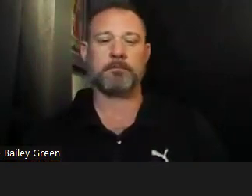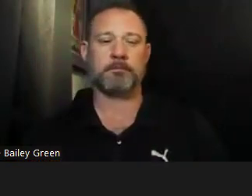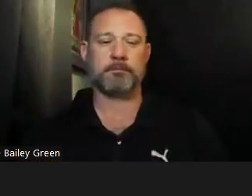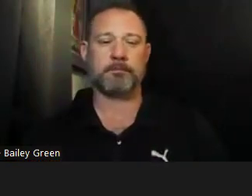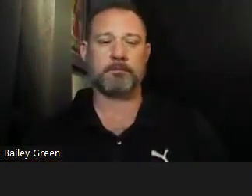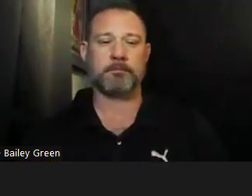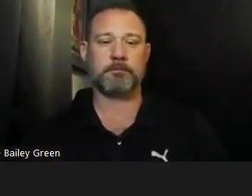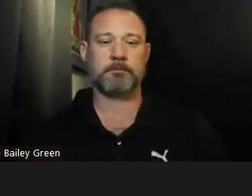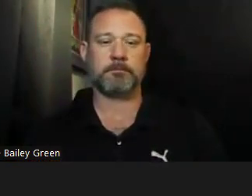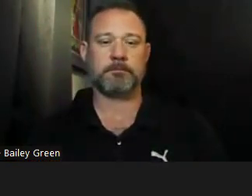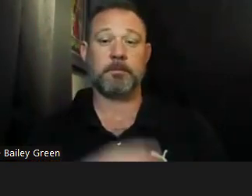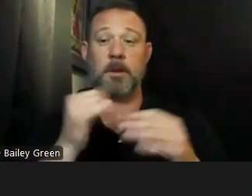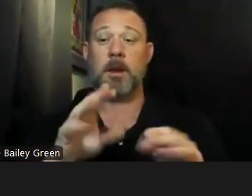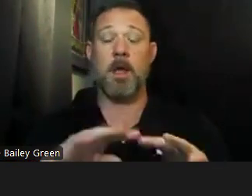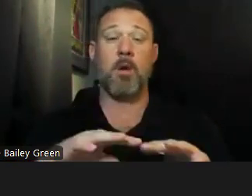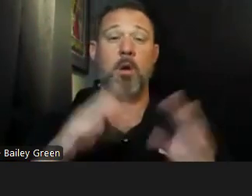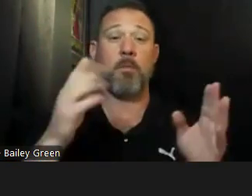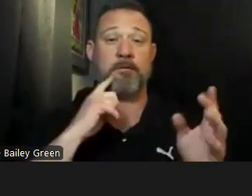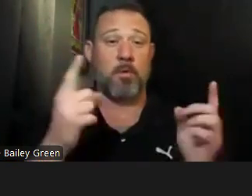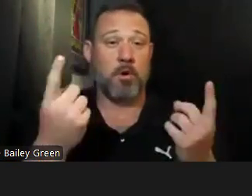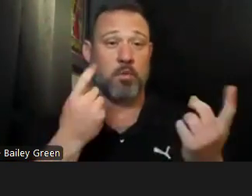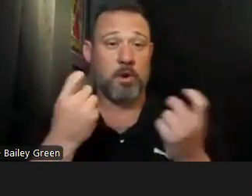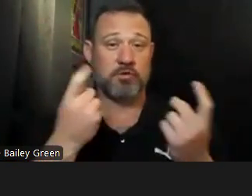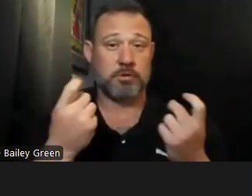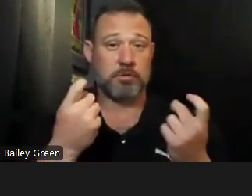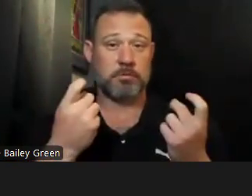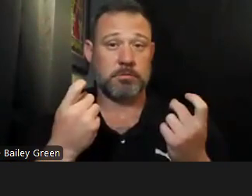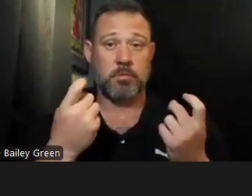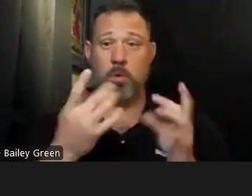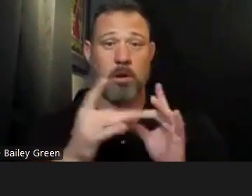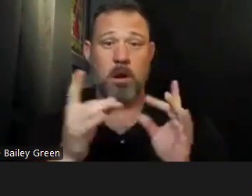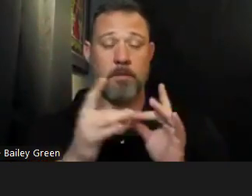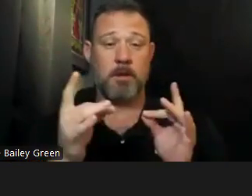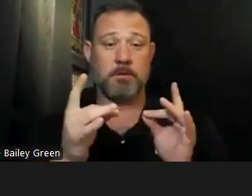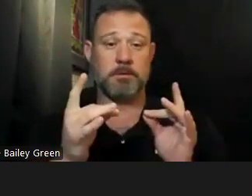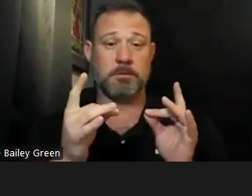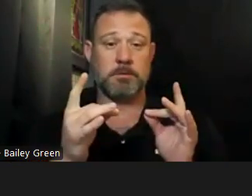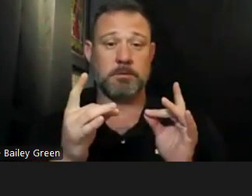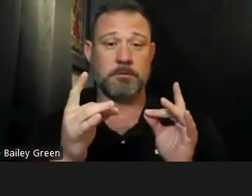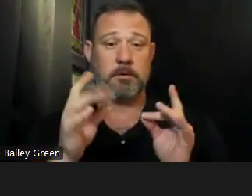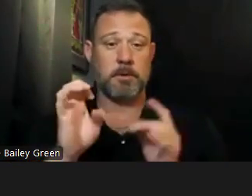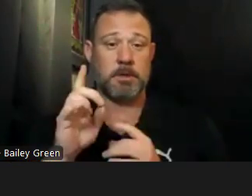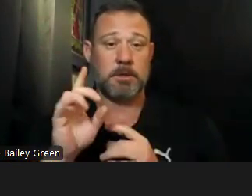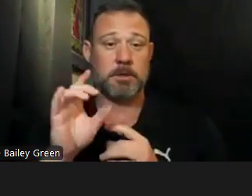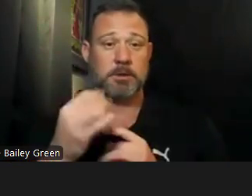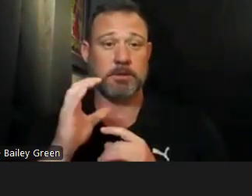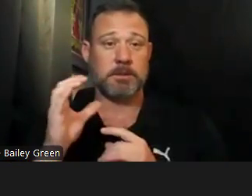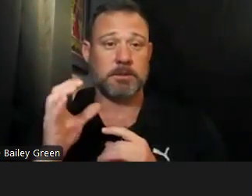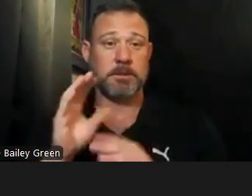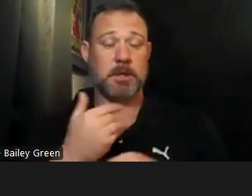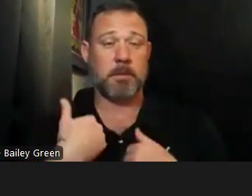With that, I'd like to open it up for questions or comments from the EDJCC council